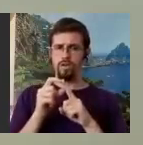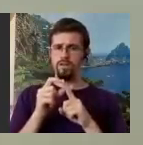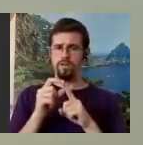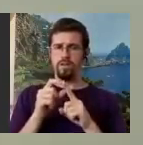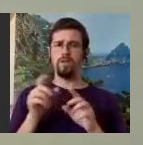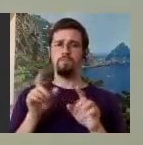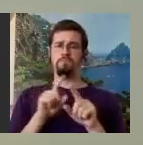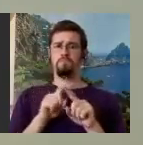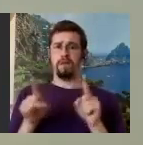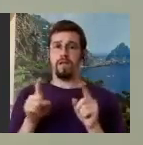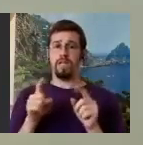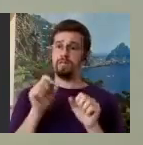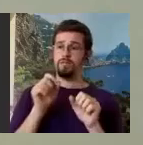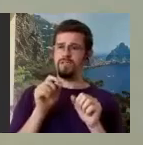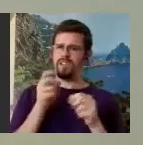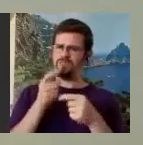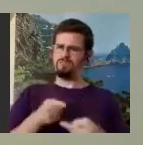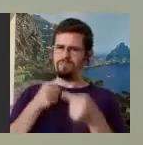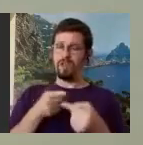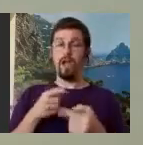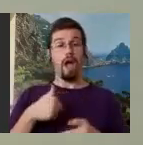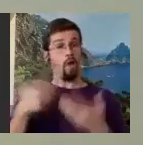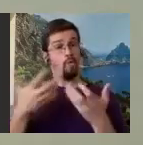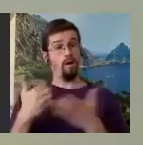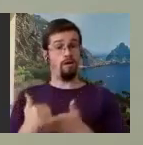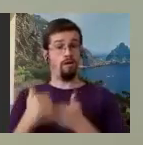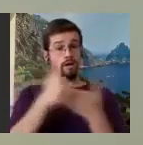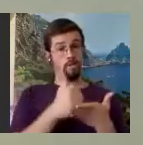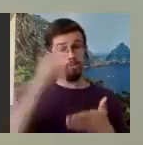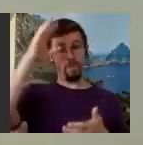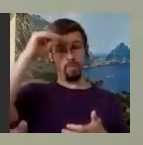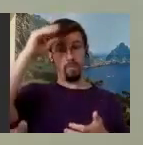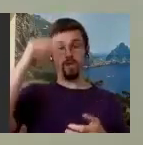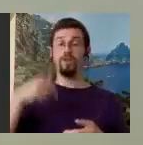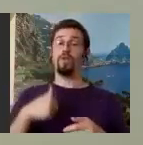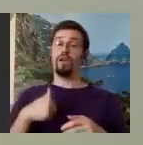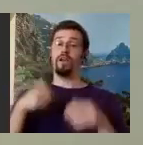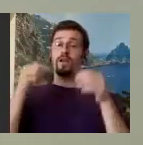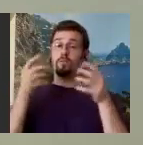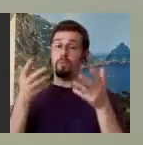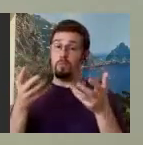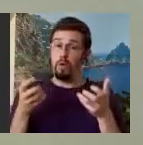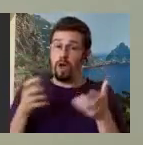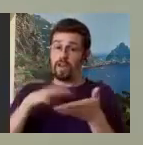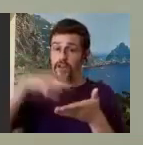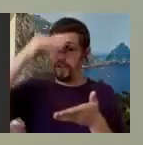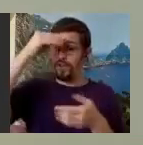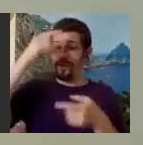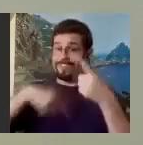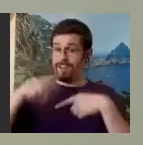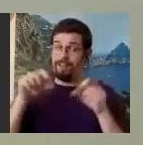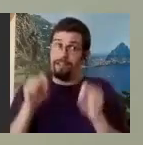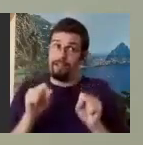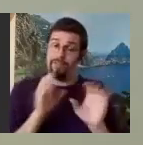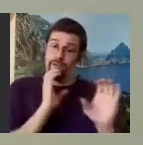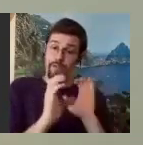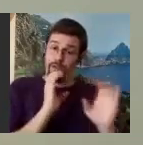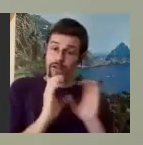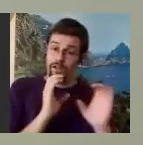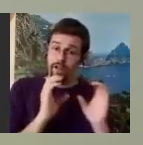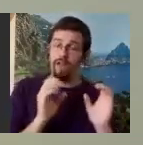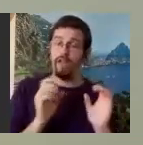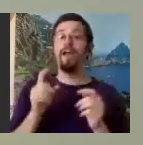my science teachers what was wrong with him. However, no one knew what was preventing this boy's ability to speak words that